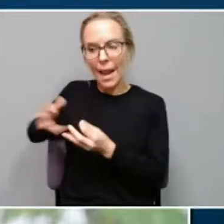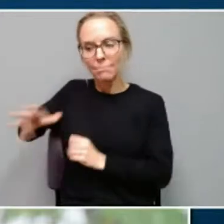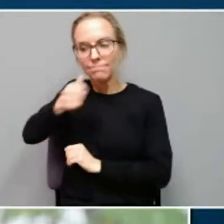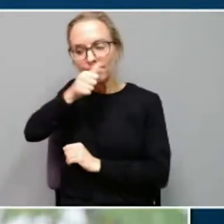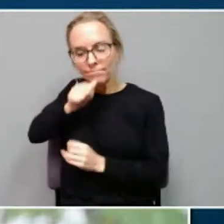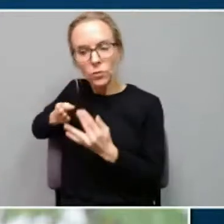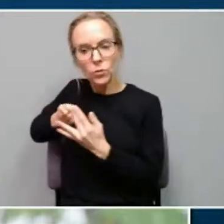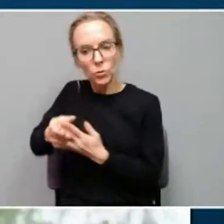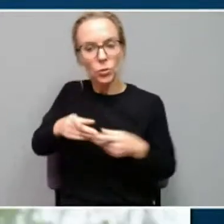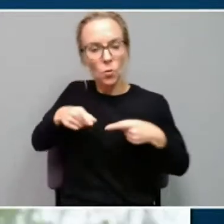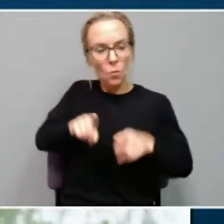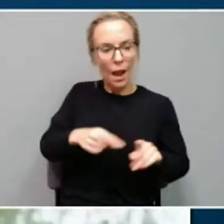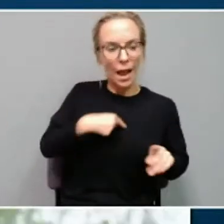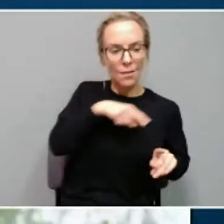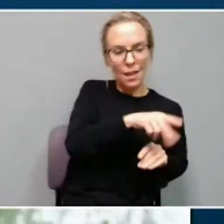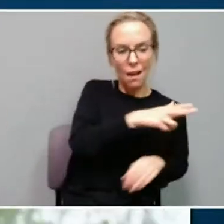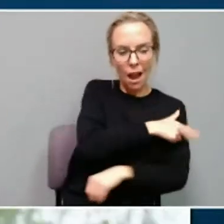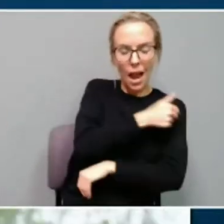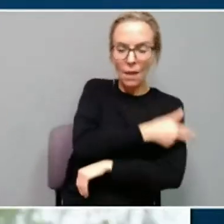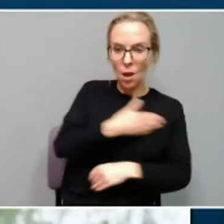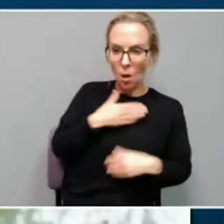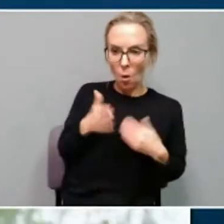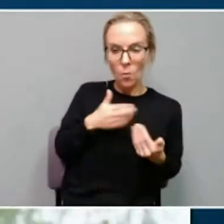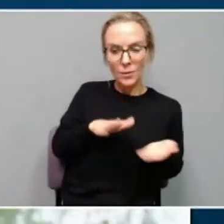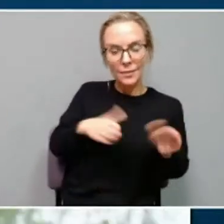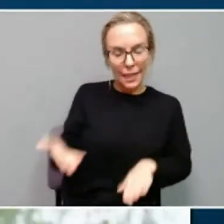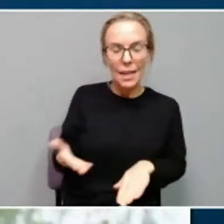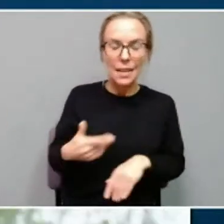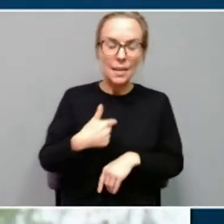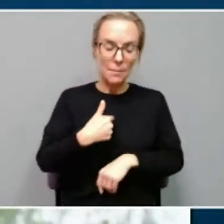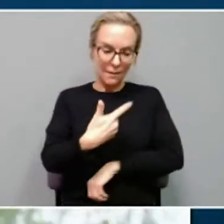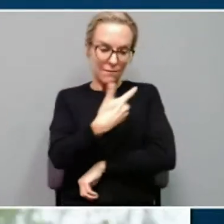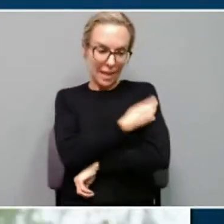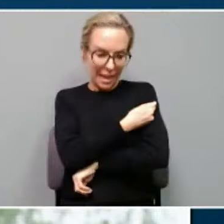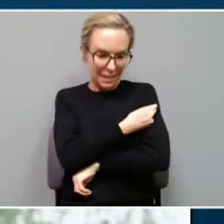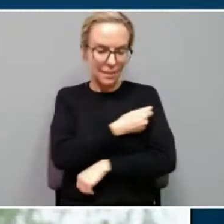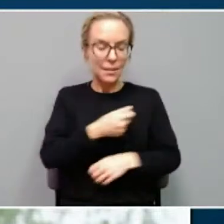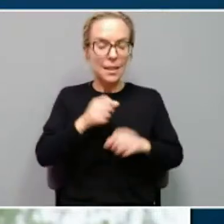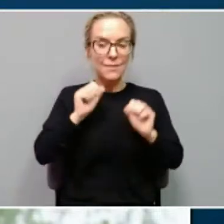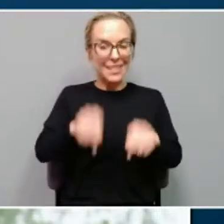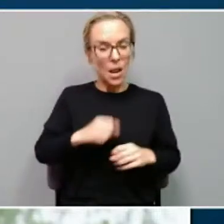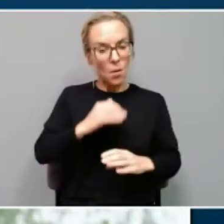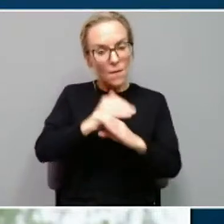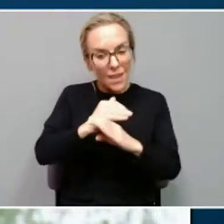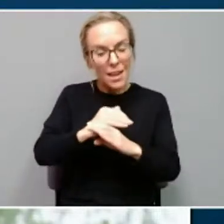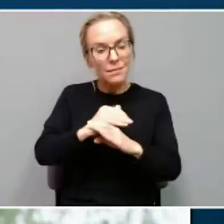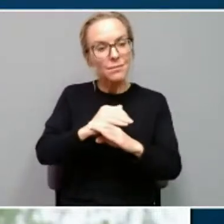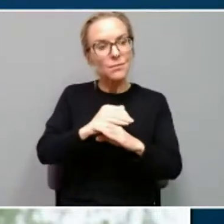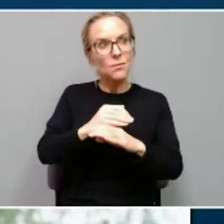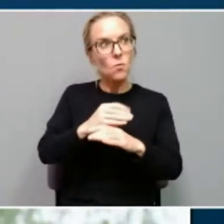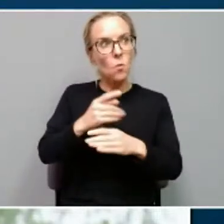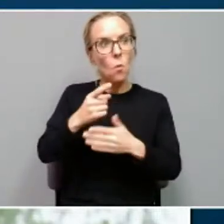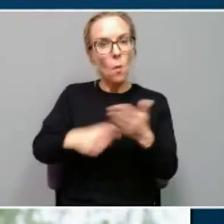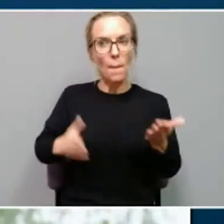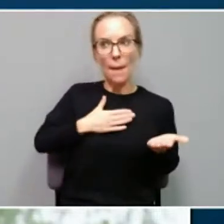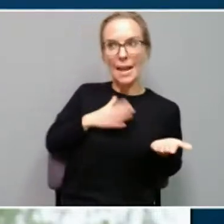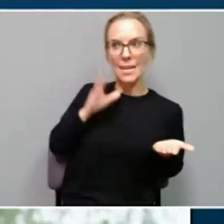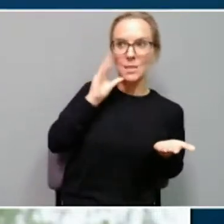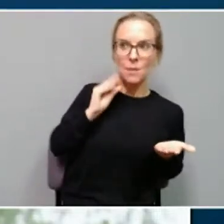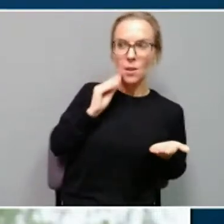about died 3 times. Getting the vaccine, if it can prevent you from going through what I did and what I put my family